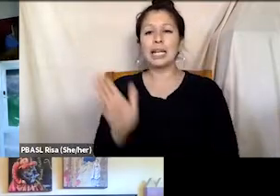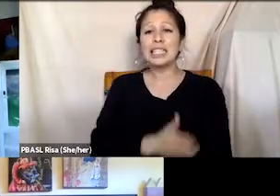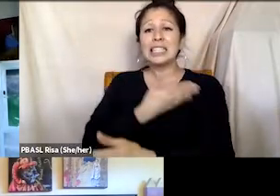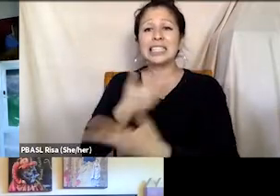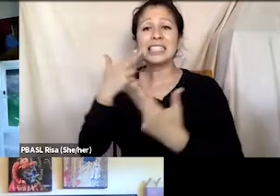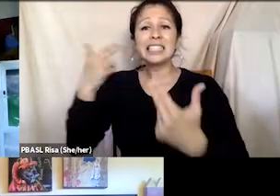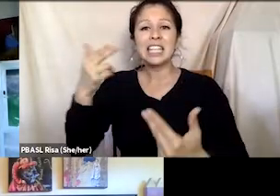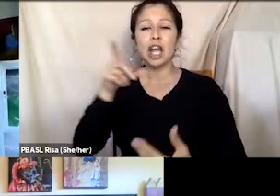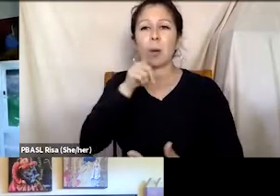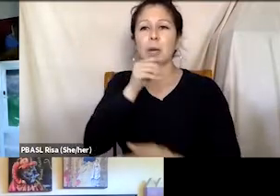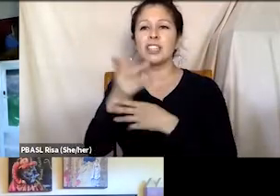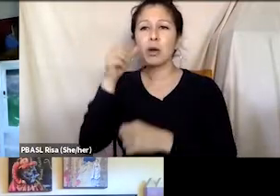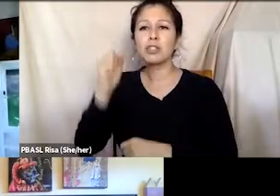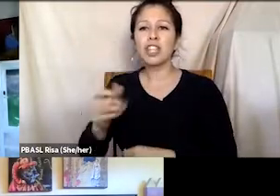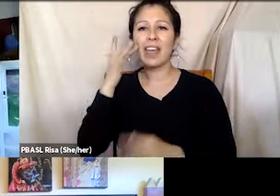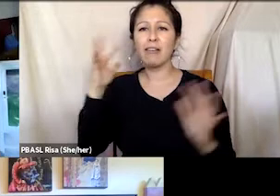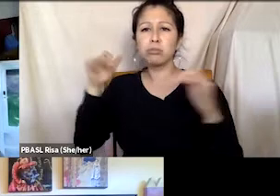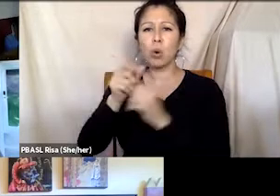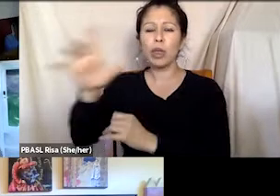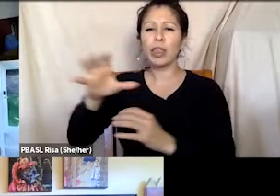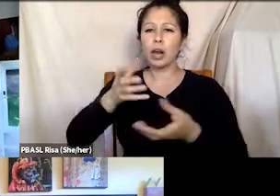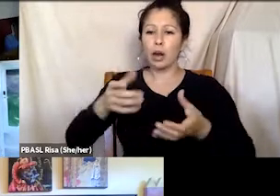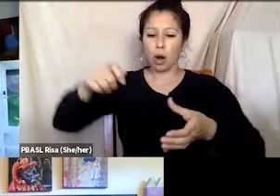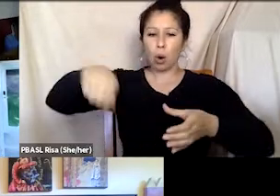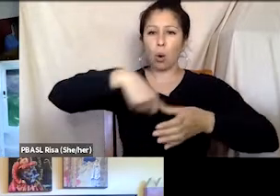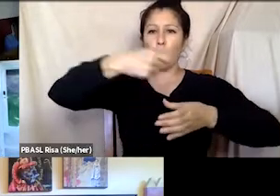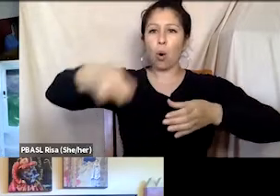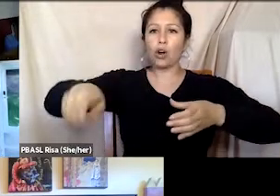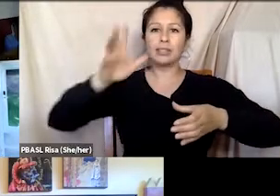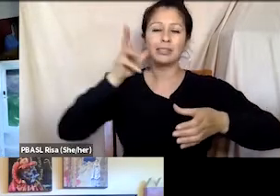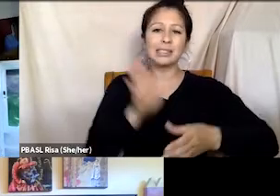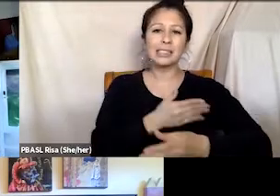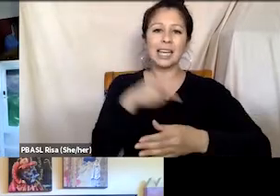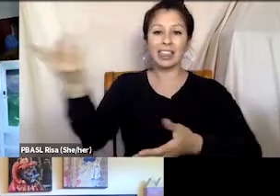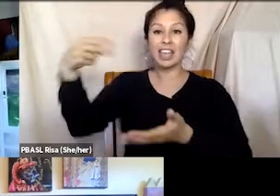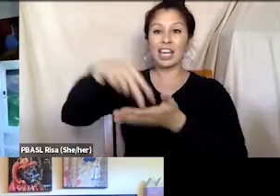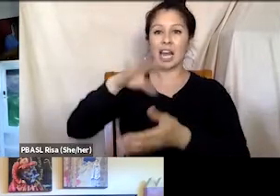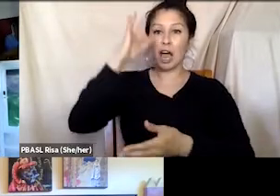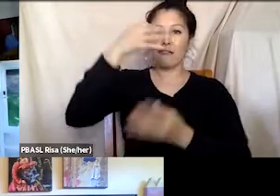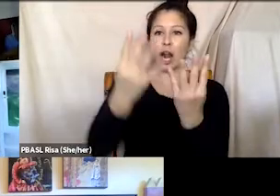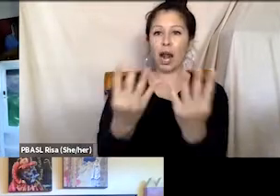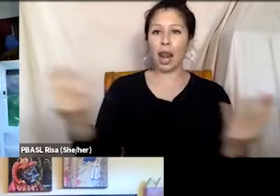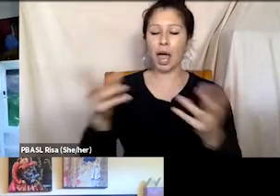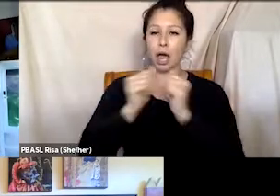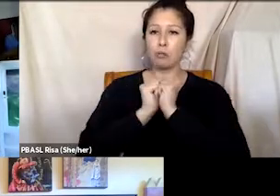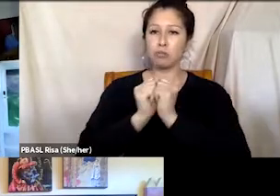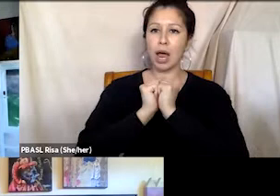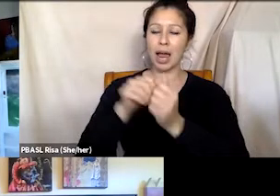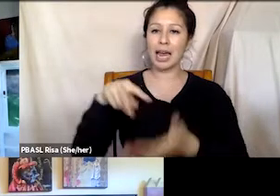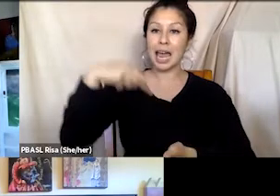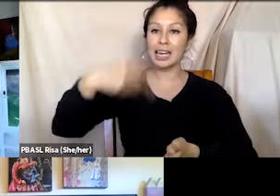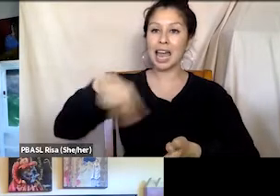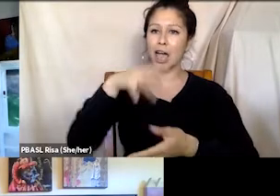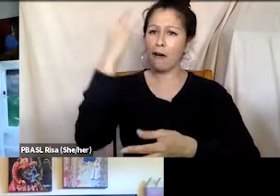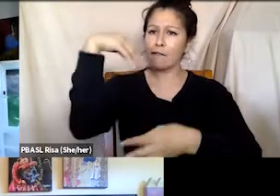from Southern California with their gourds. They were standing in the front line in prayer and